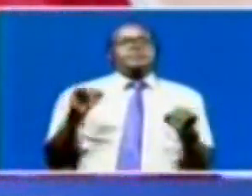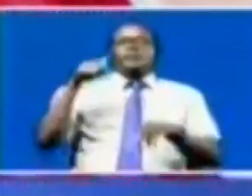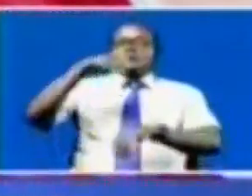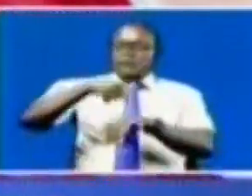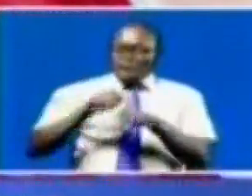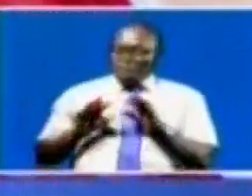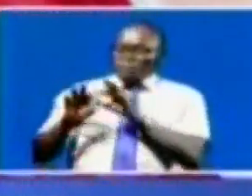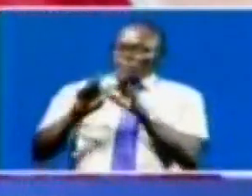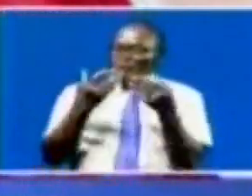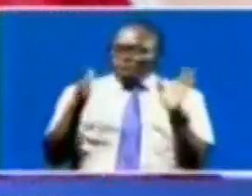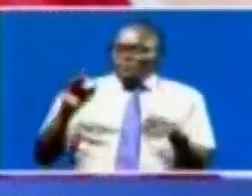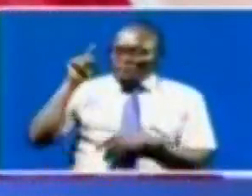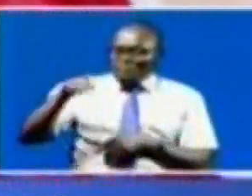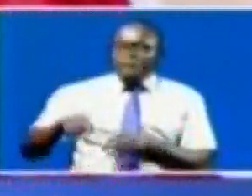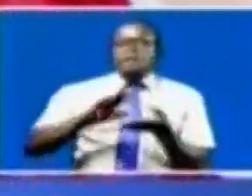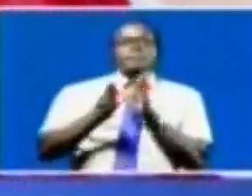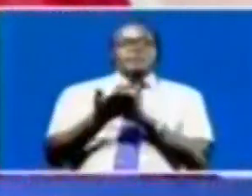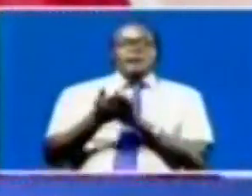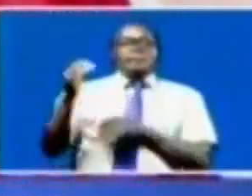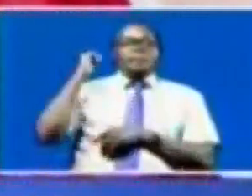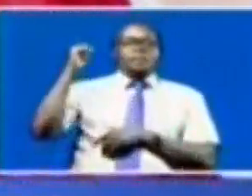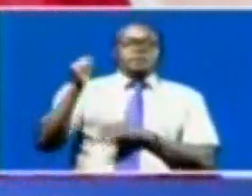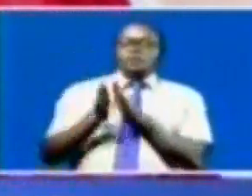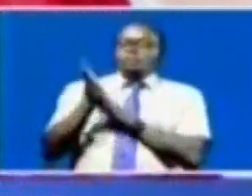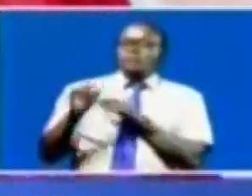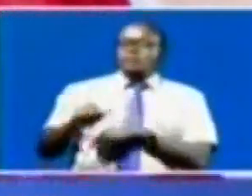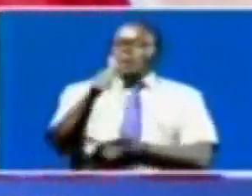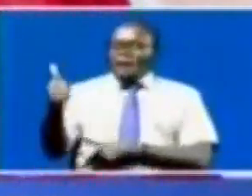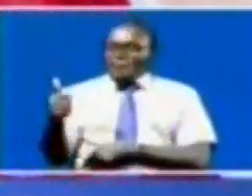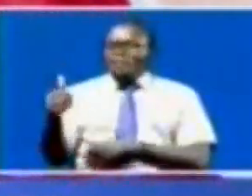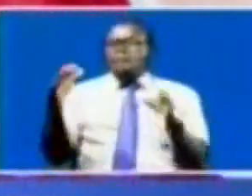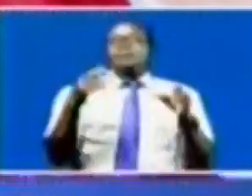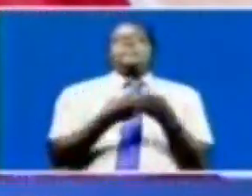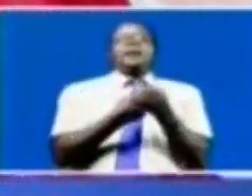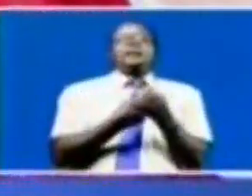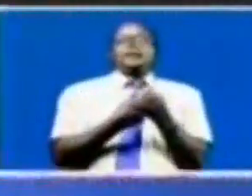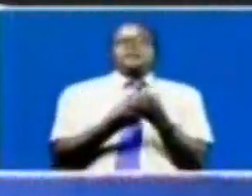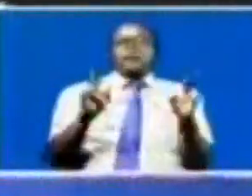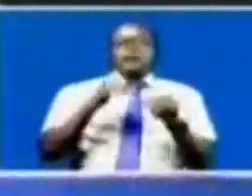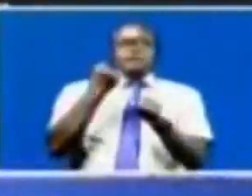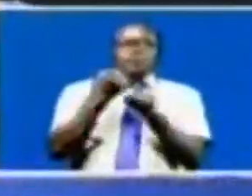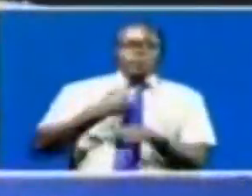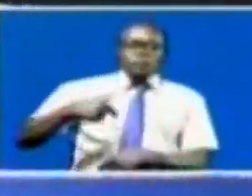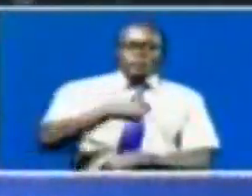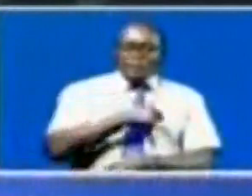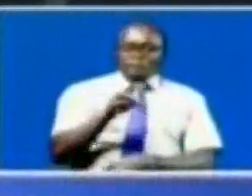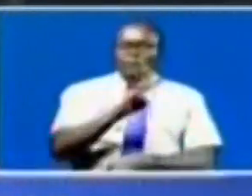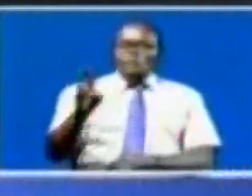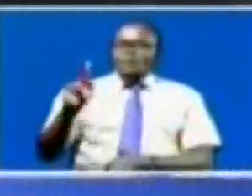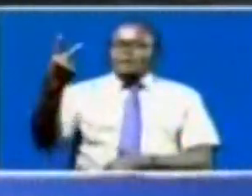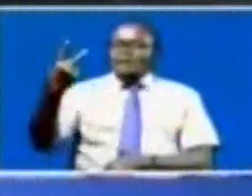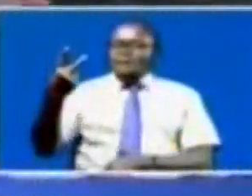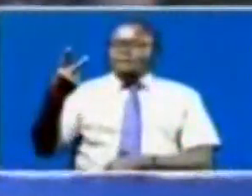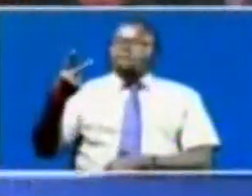Once we are united, we shall be politically admirable to others, other partners whom we want to work with. It would appear Western Kenya bloc